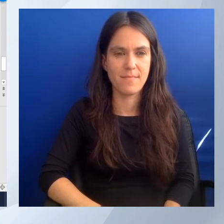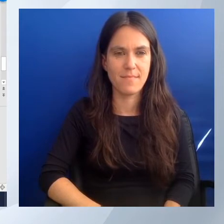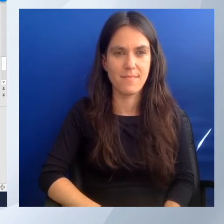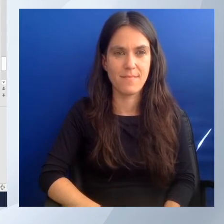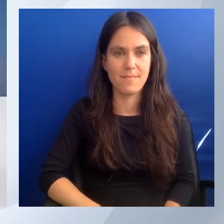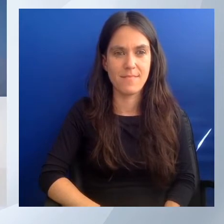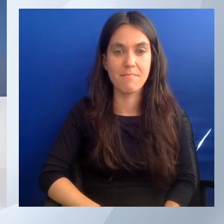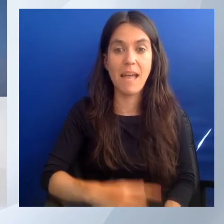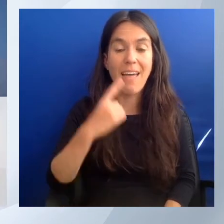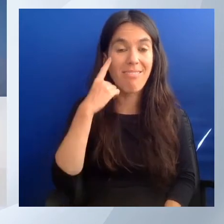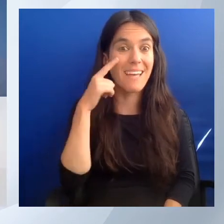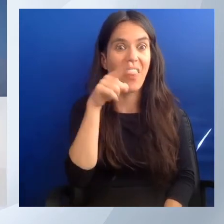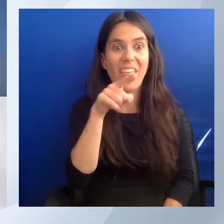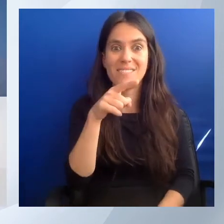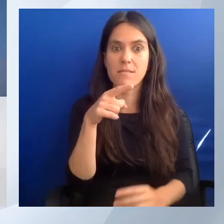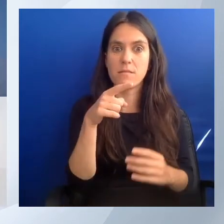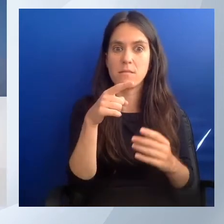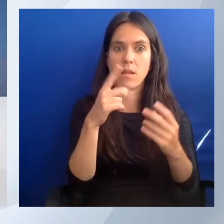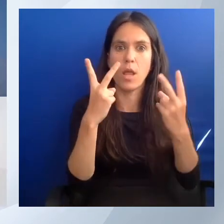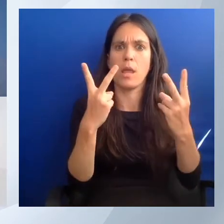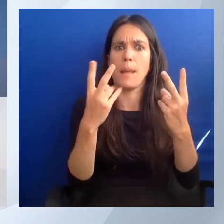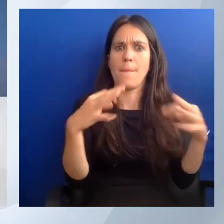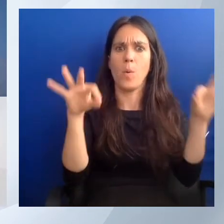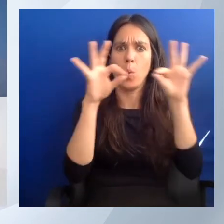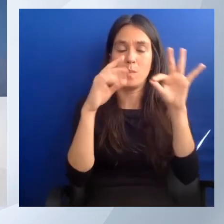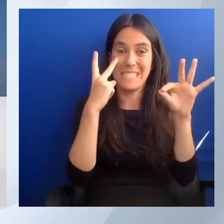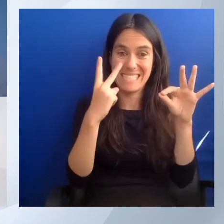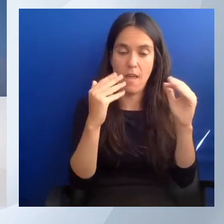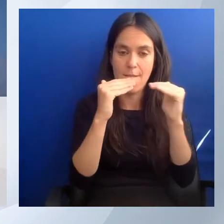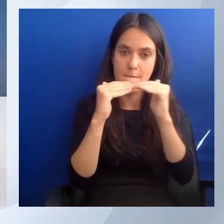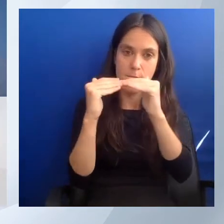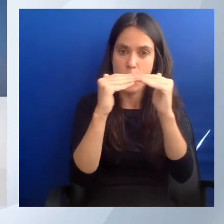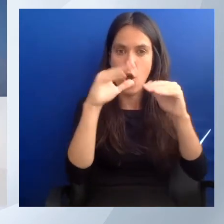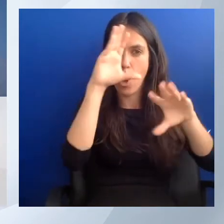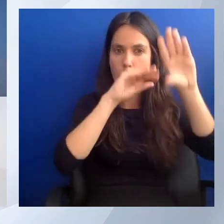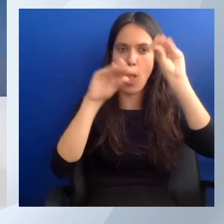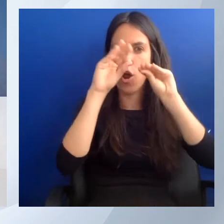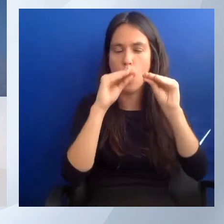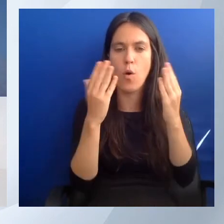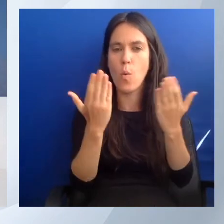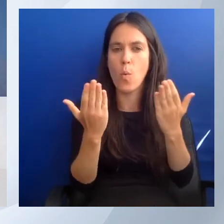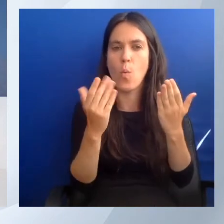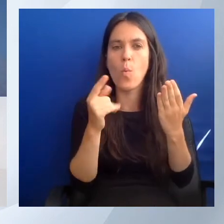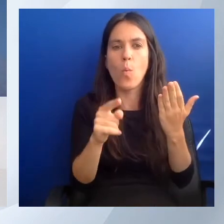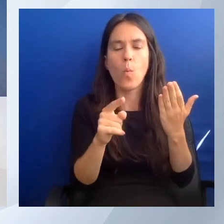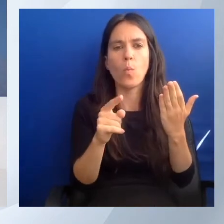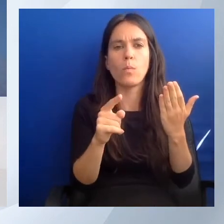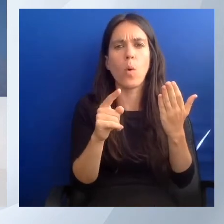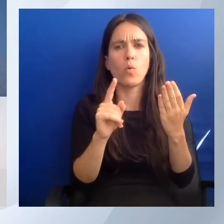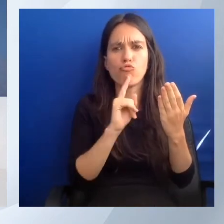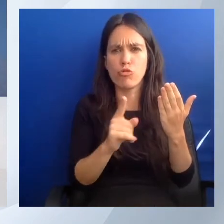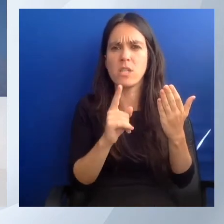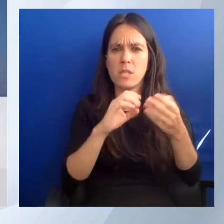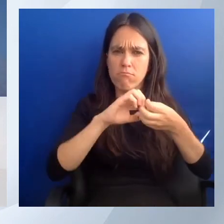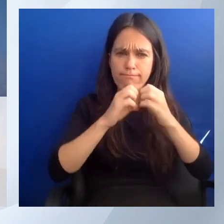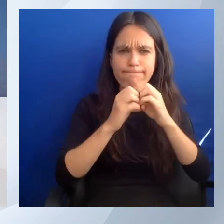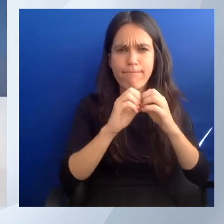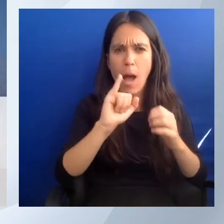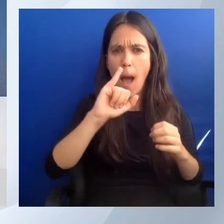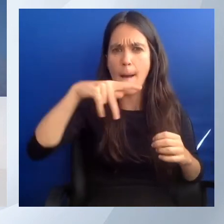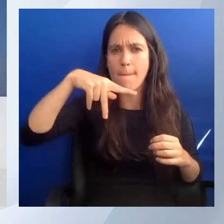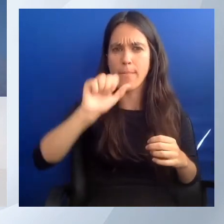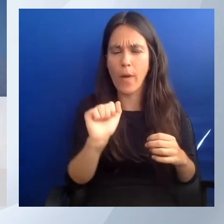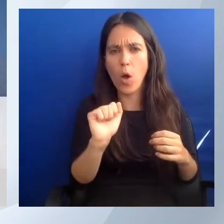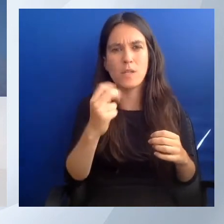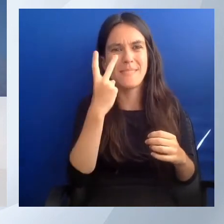to keep in mind from using Fairlearn. It's fairly compact in API, so with a couple of lines of code